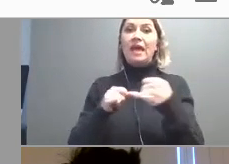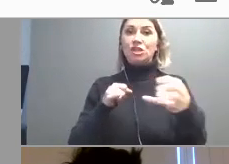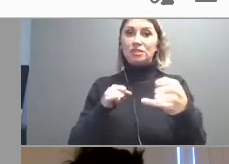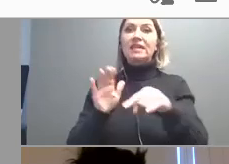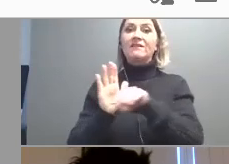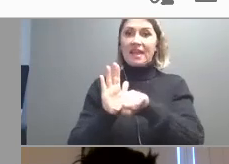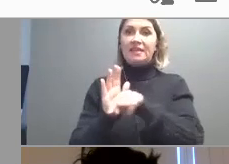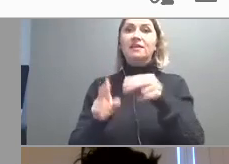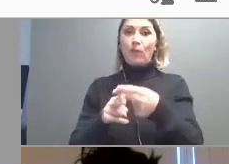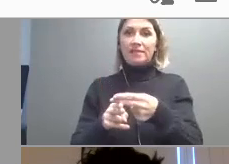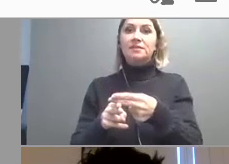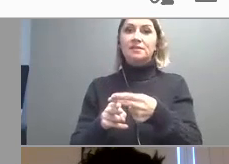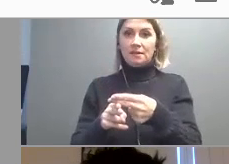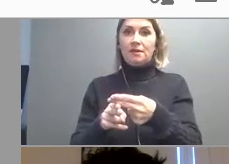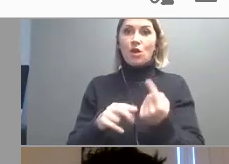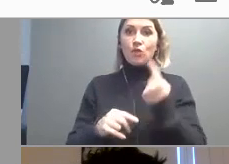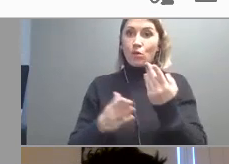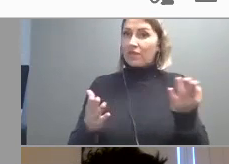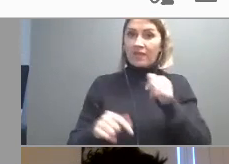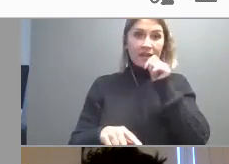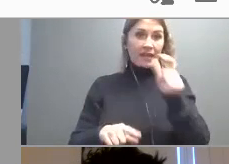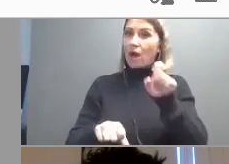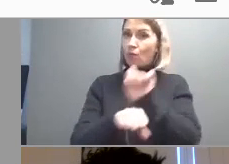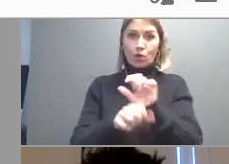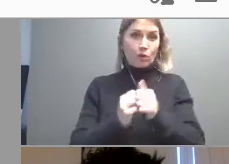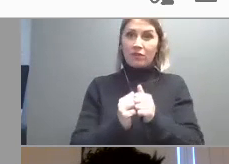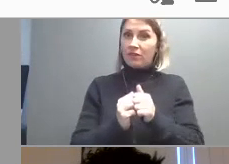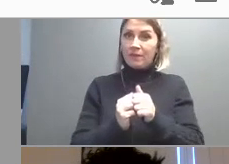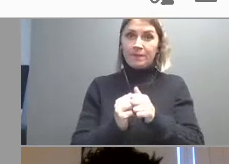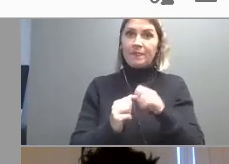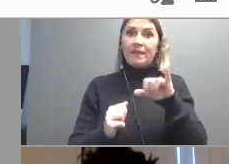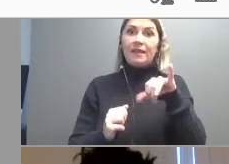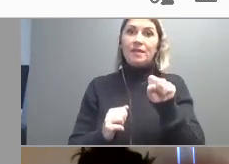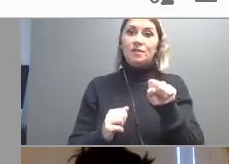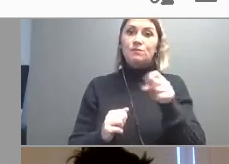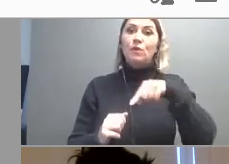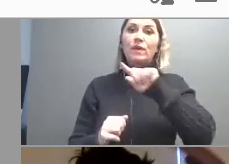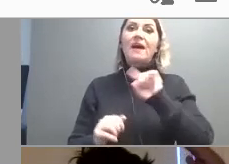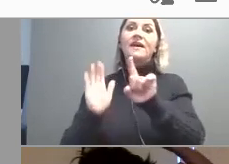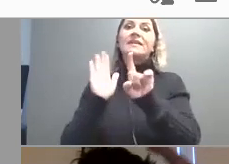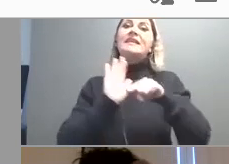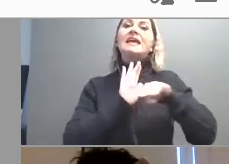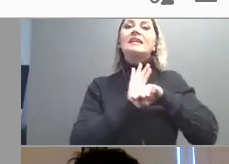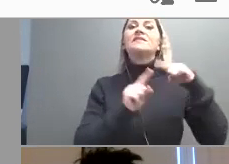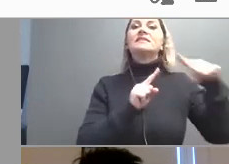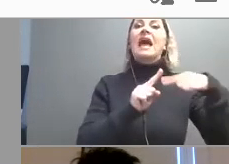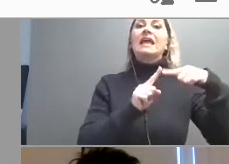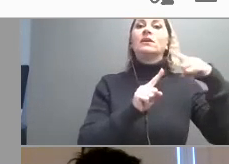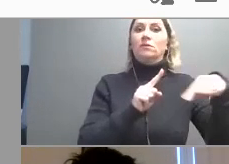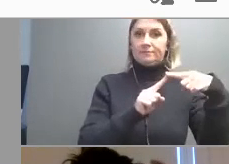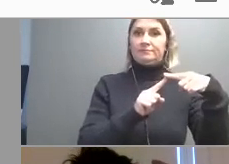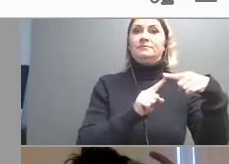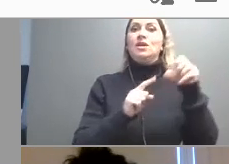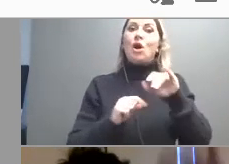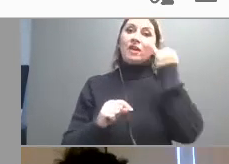negative weights. The only thing that it cannot work with is where we have a negative cycle in your graph. And if we